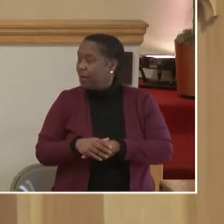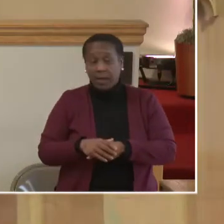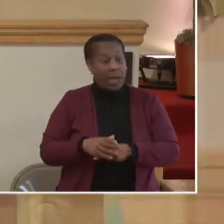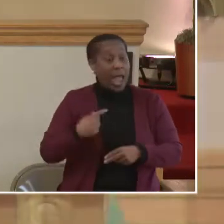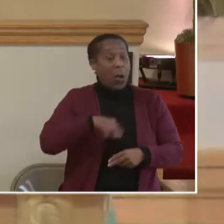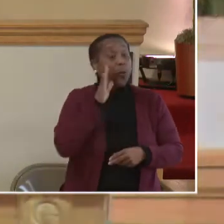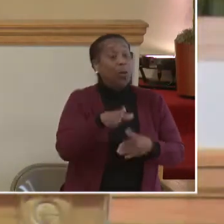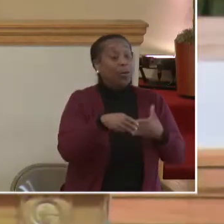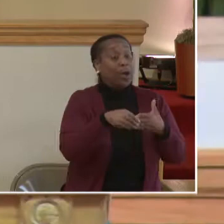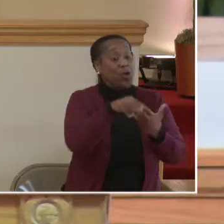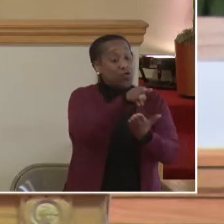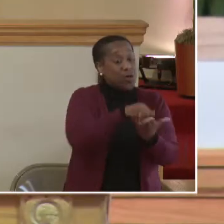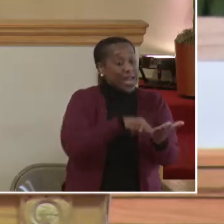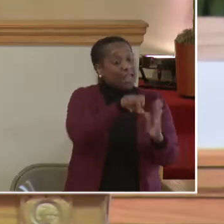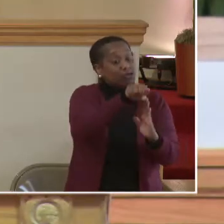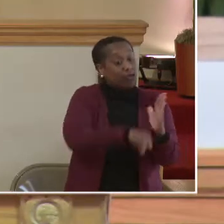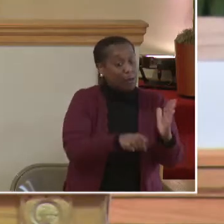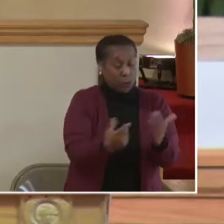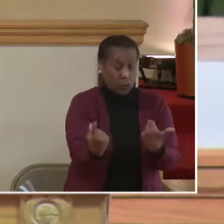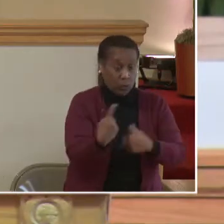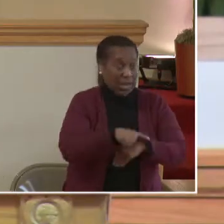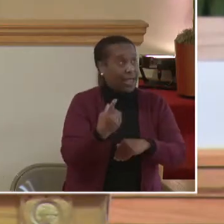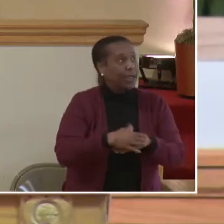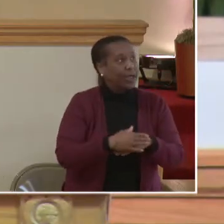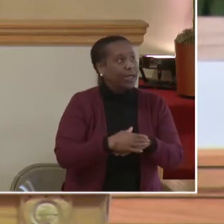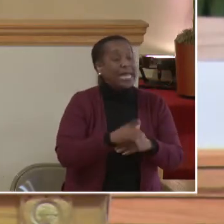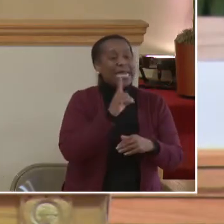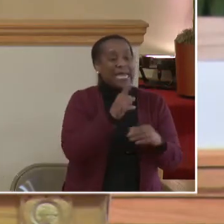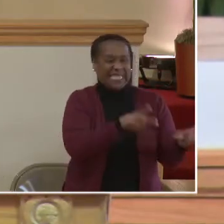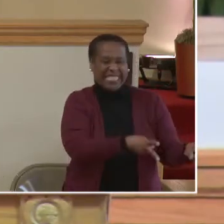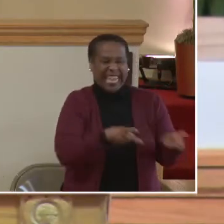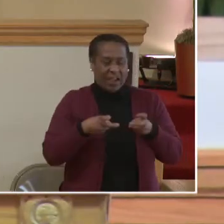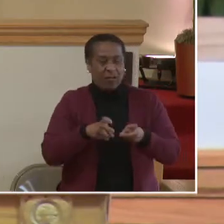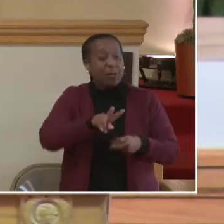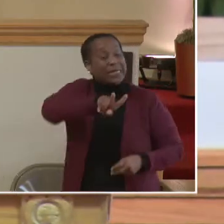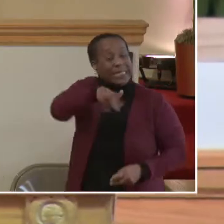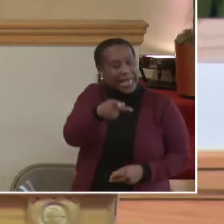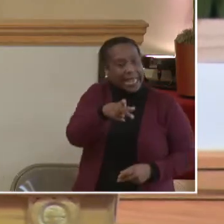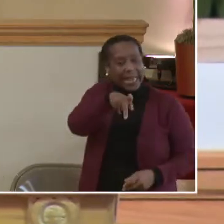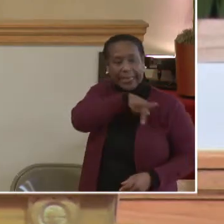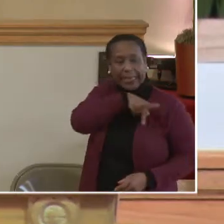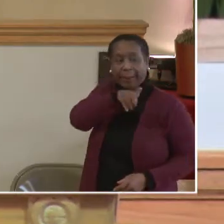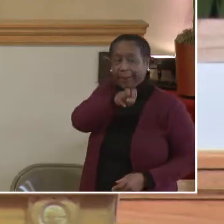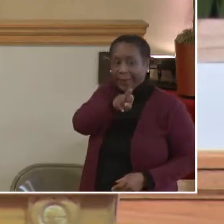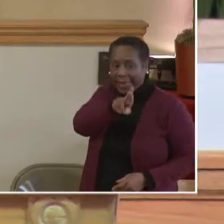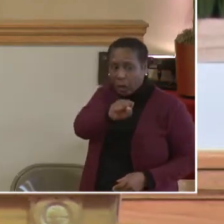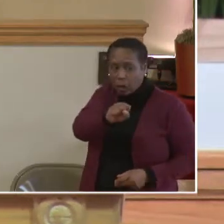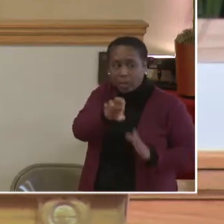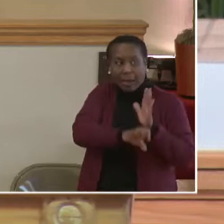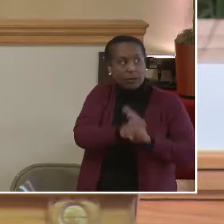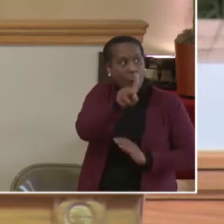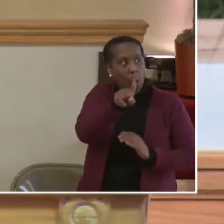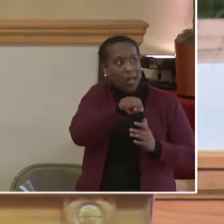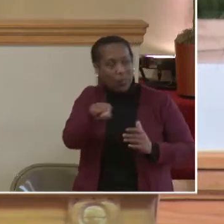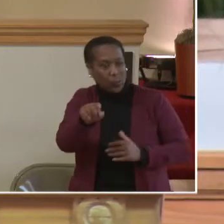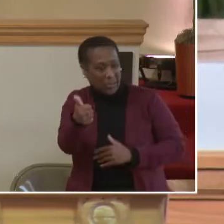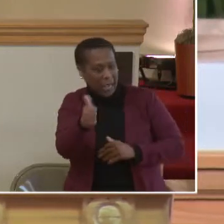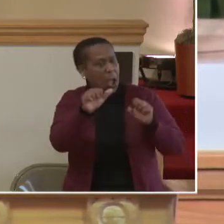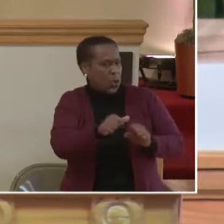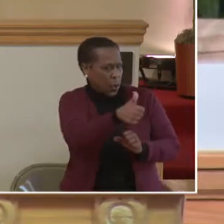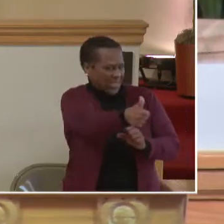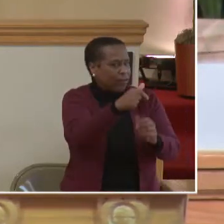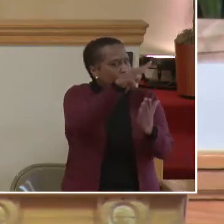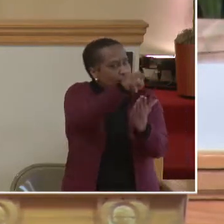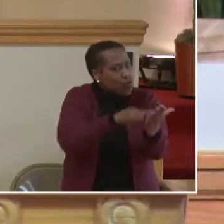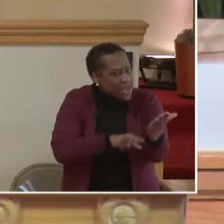And we will be leading us in our scripture for today. It is taken from the 2 Peter chapter 1, verses 1 through 10. You can read with